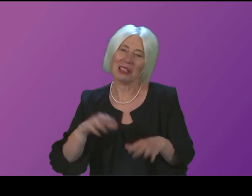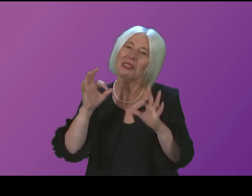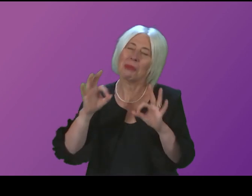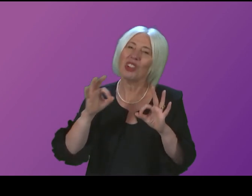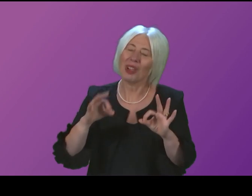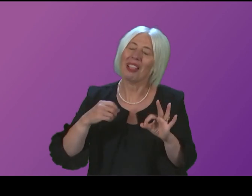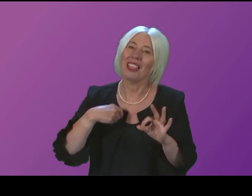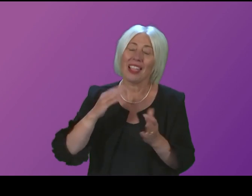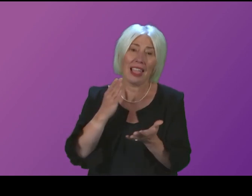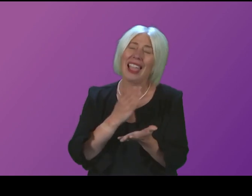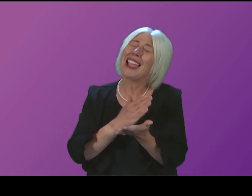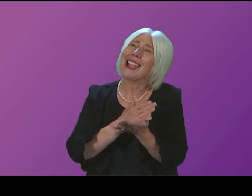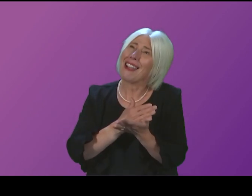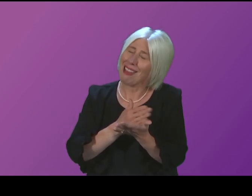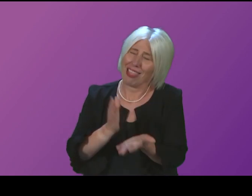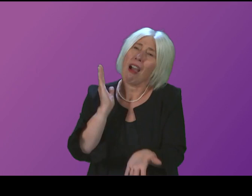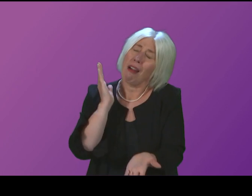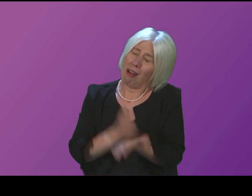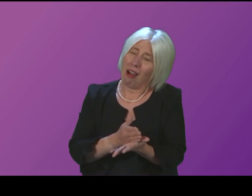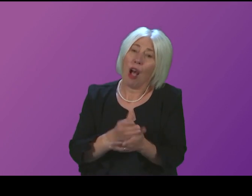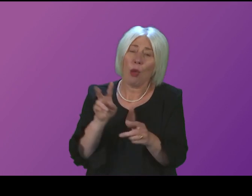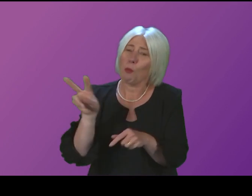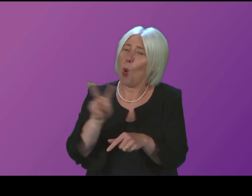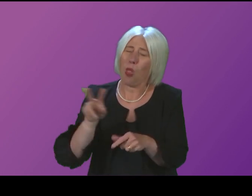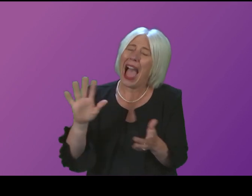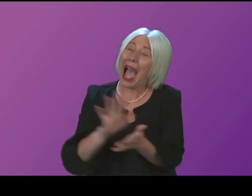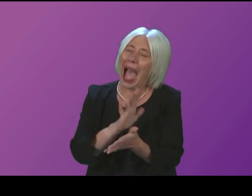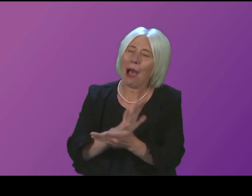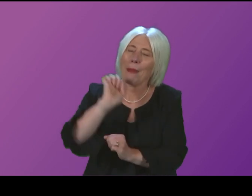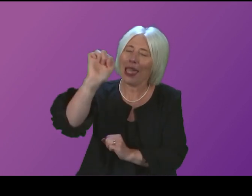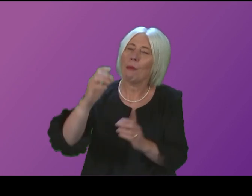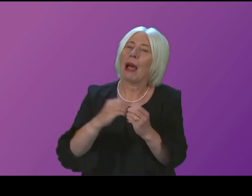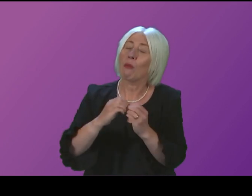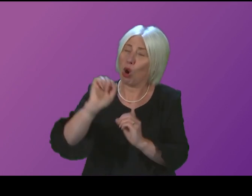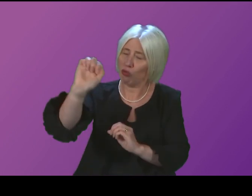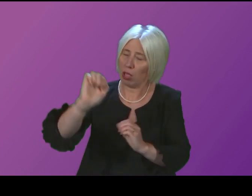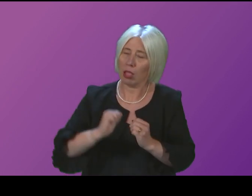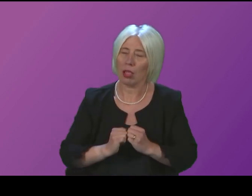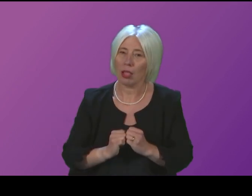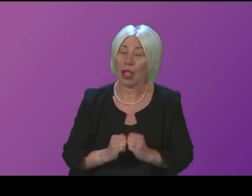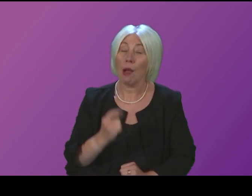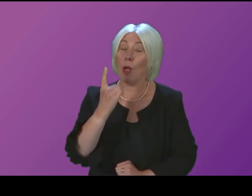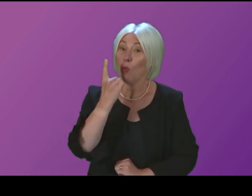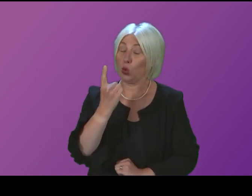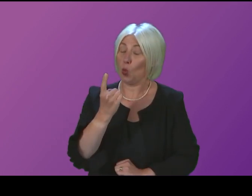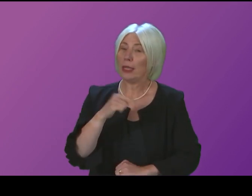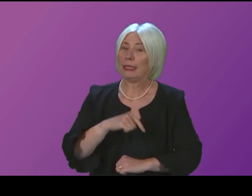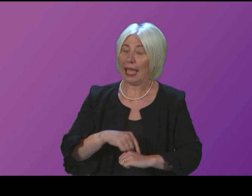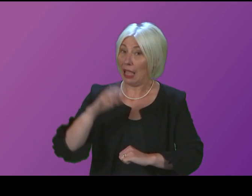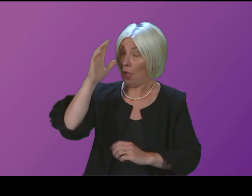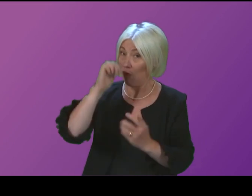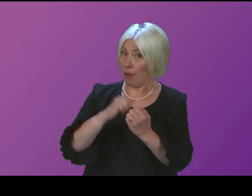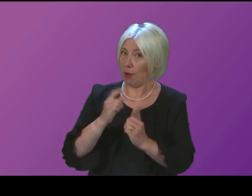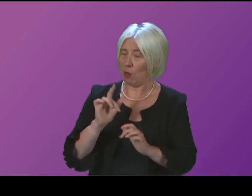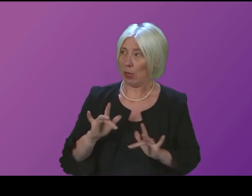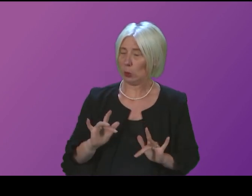clearly their happy place. I did, however, experience one rather tense moment at